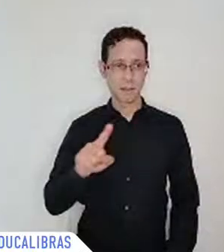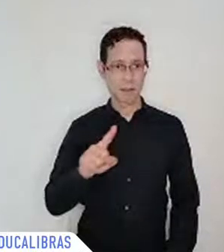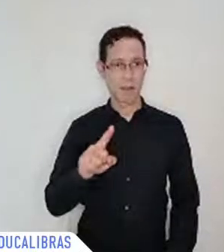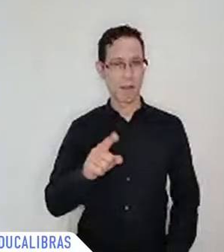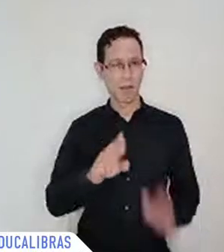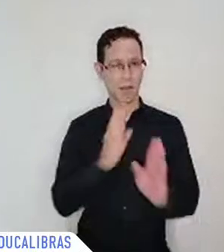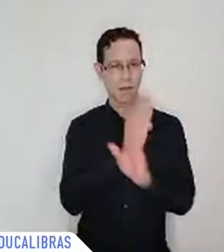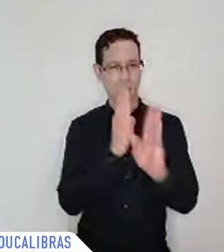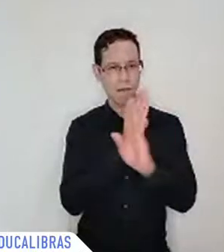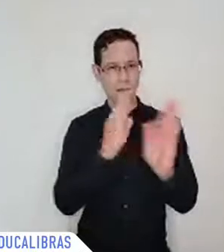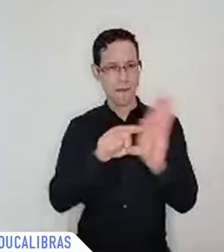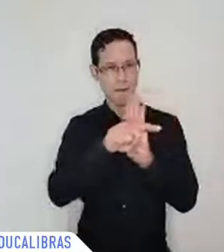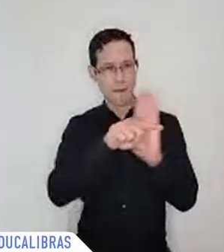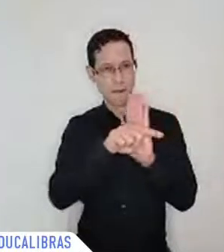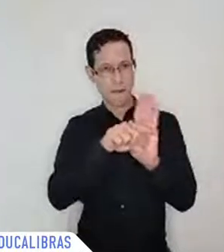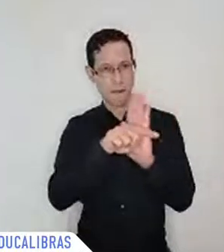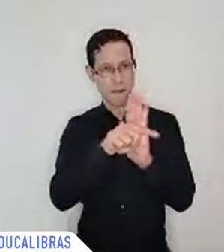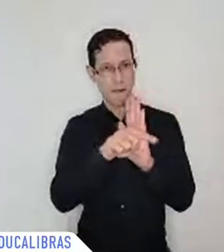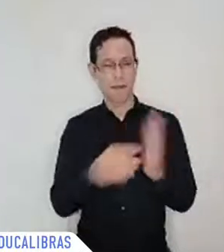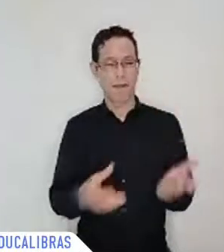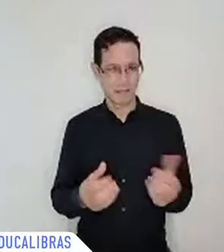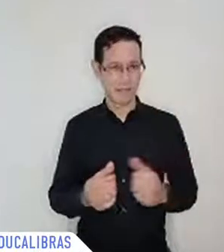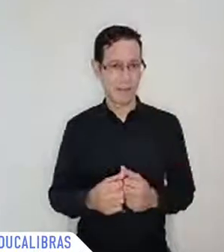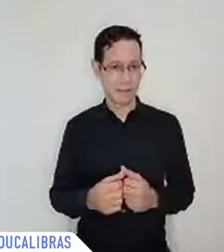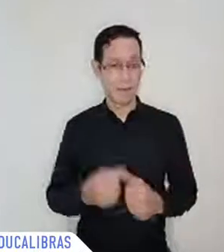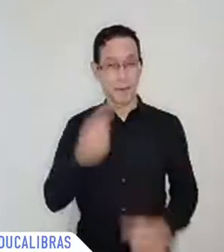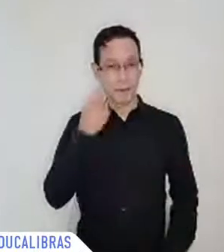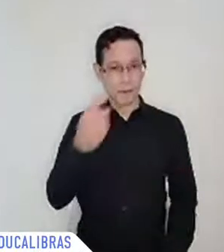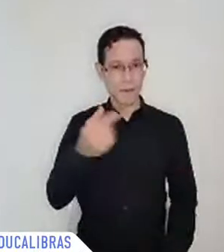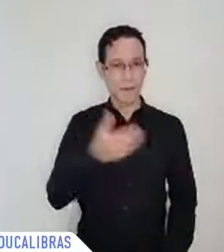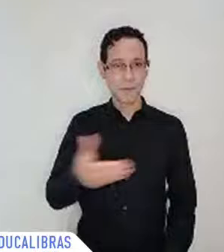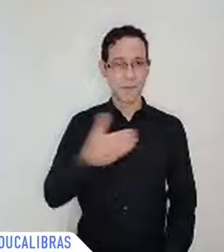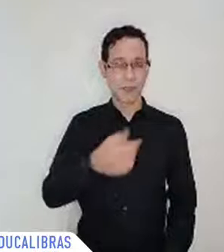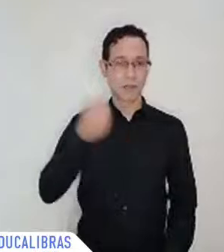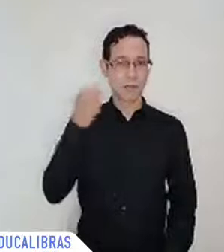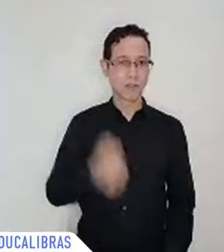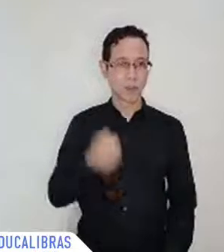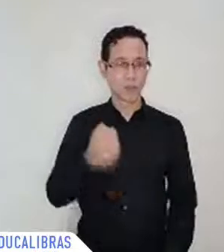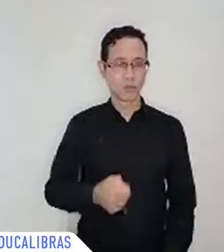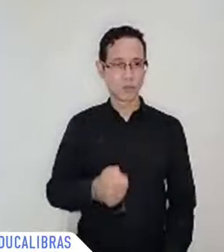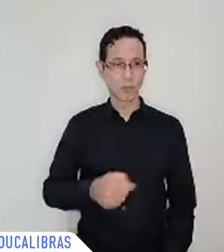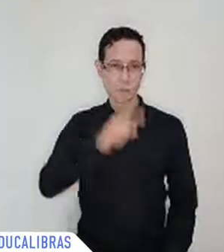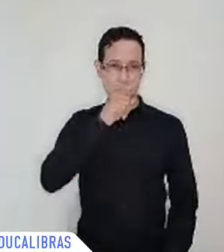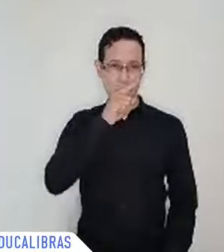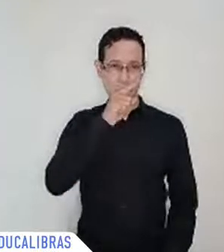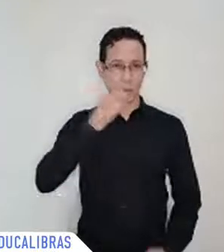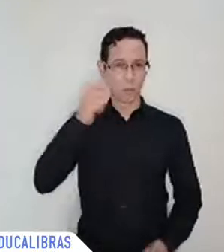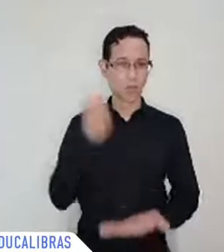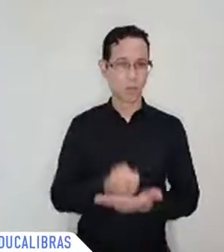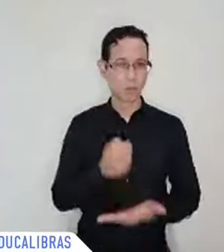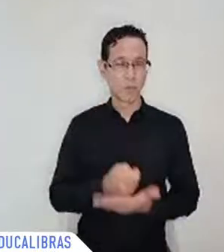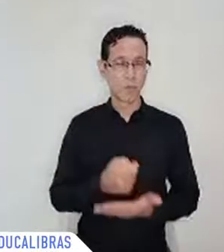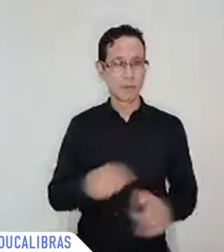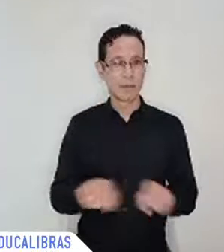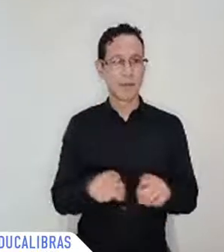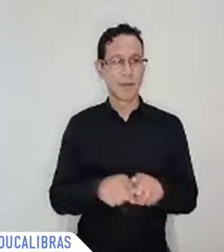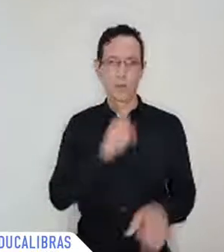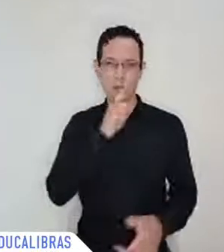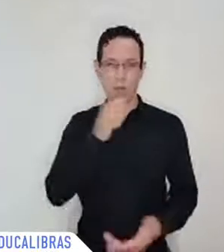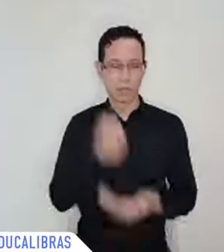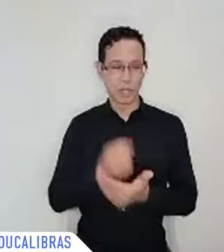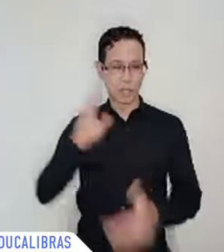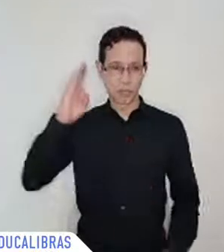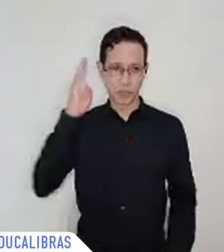the judiciary branch. A lot of espionage. We have signs